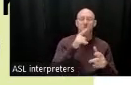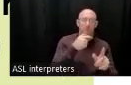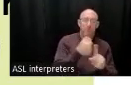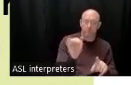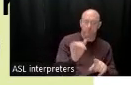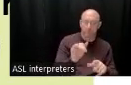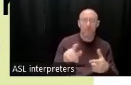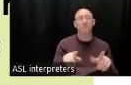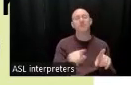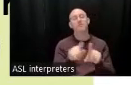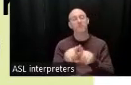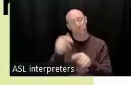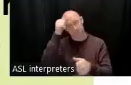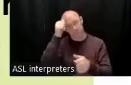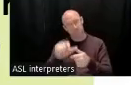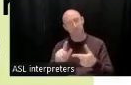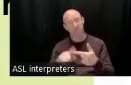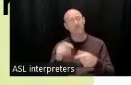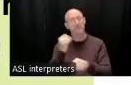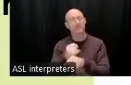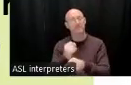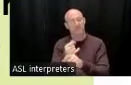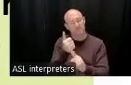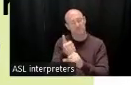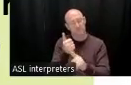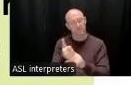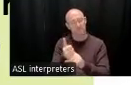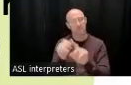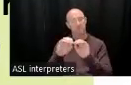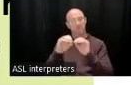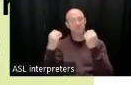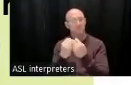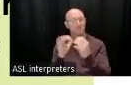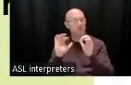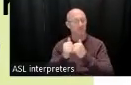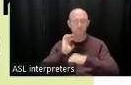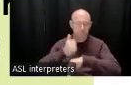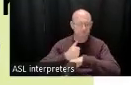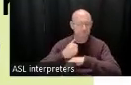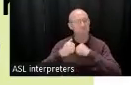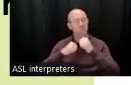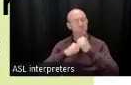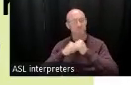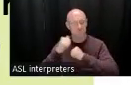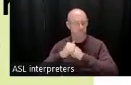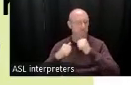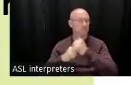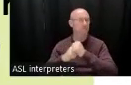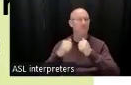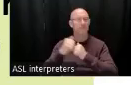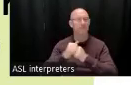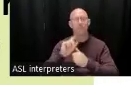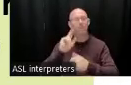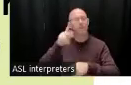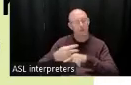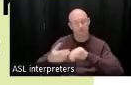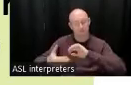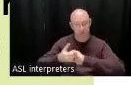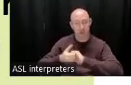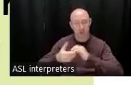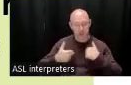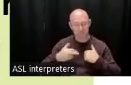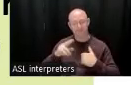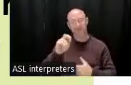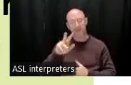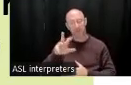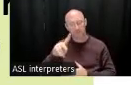we're also thinking about the institution as an organization, how it's organized, how it's structured, what partnerships does it have, what networks does